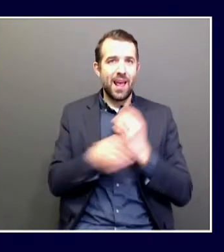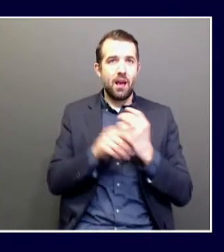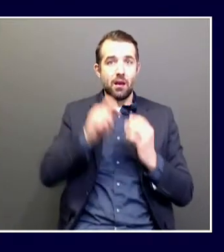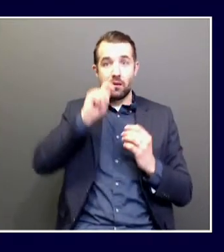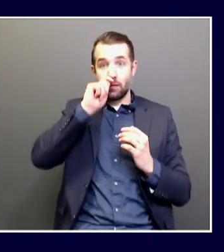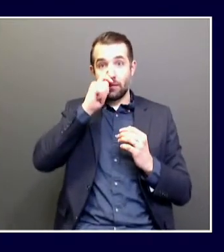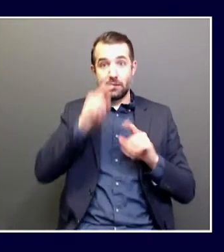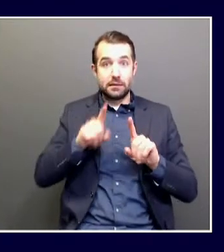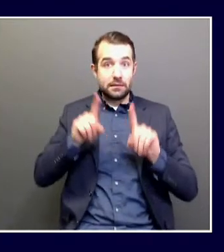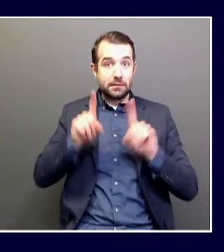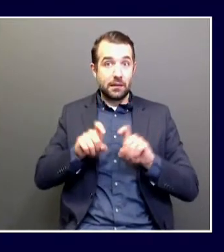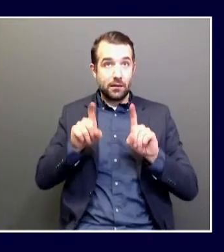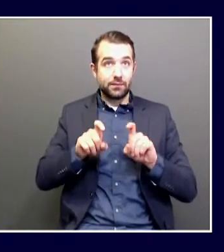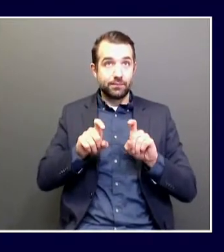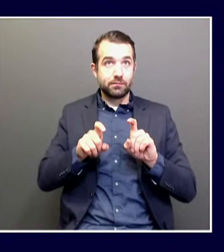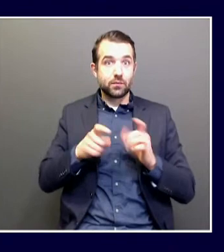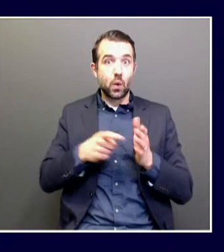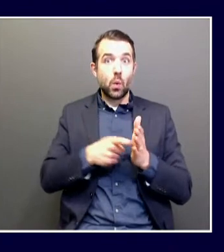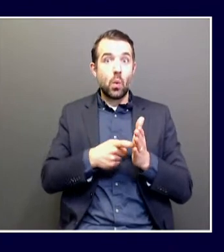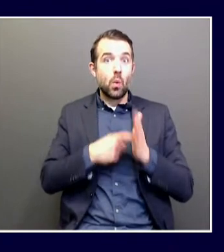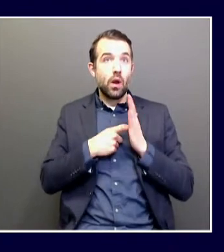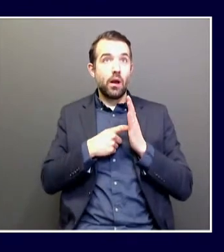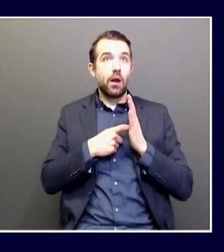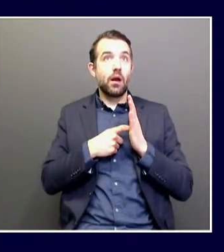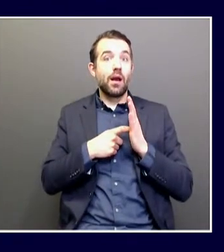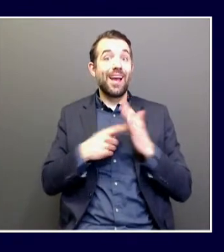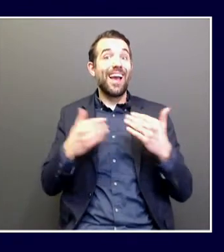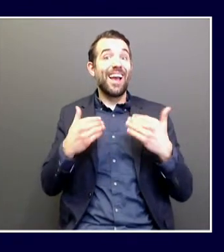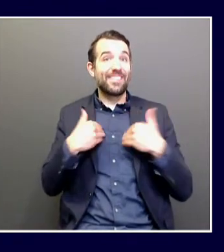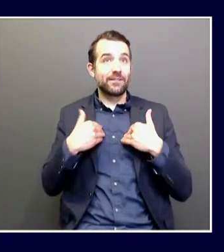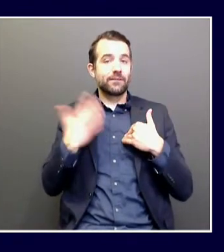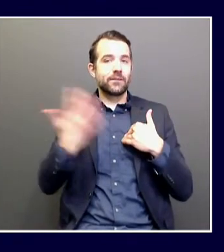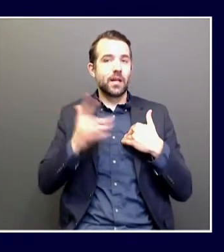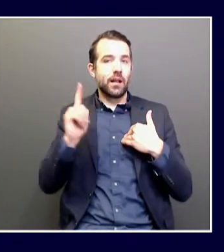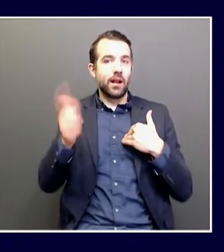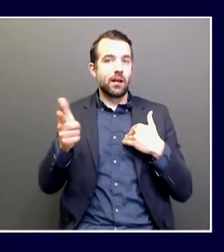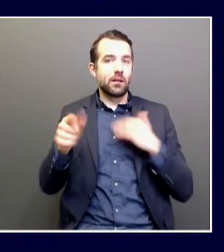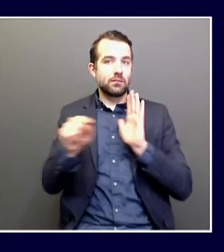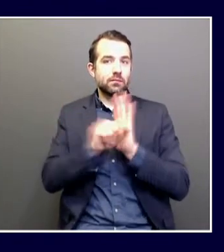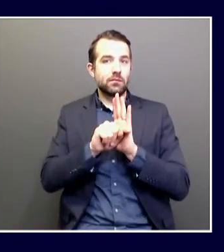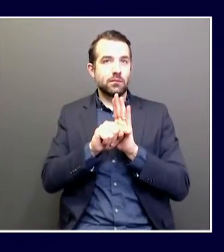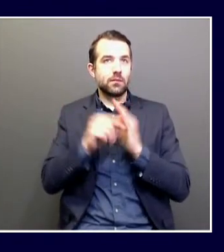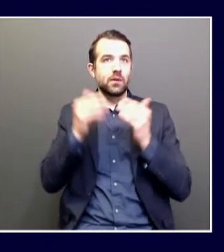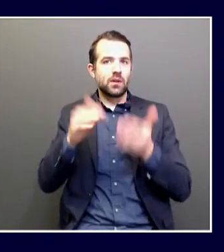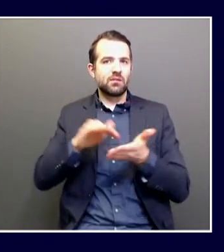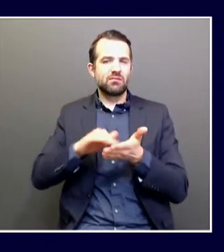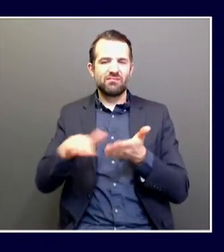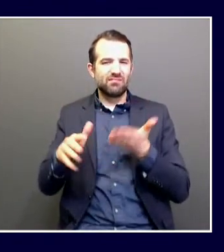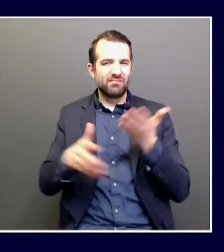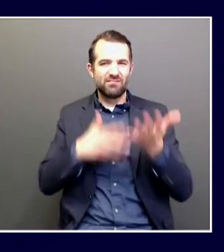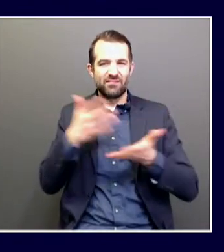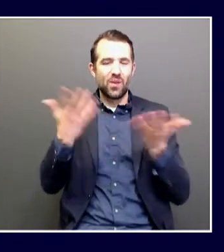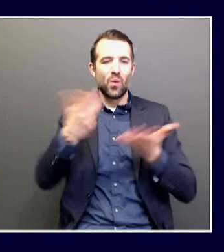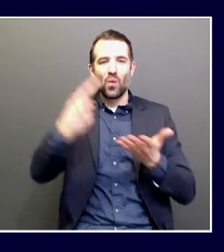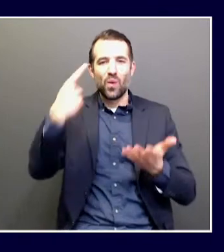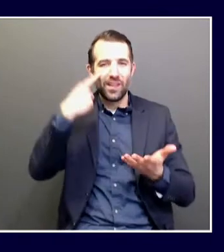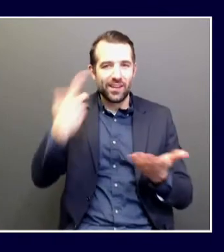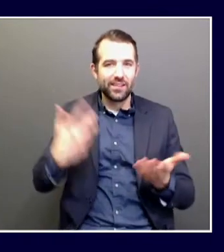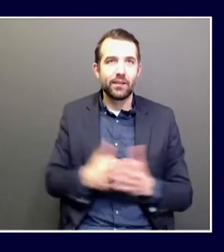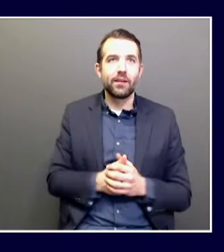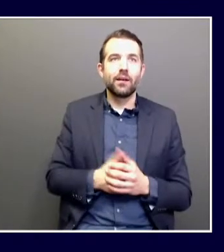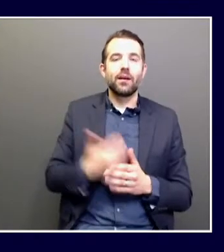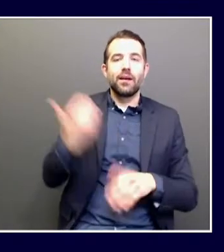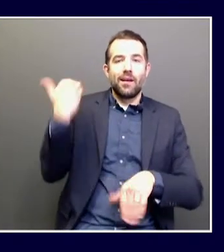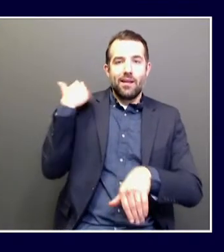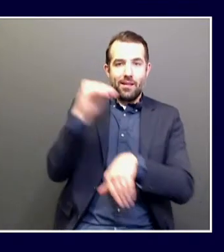some health experts have advocated for? No, not at this time, Evan. I think the guidelines, particularly the revision last night, which provided